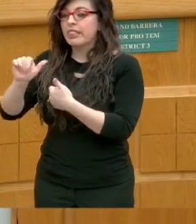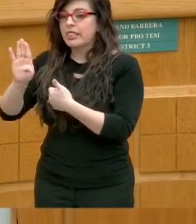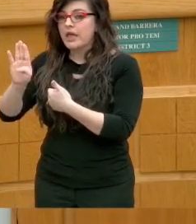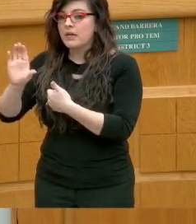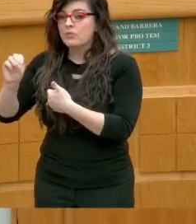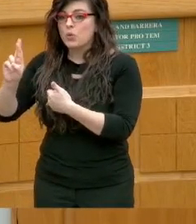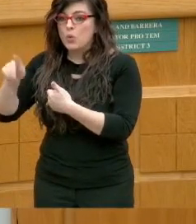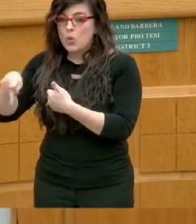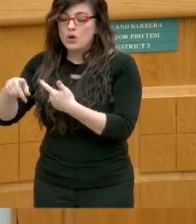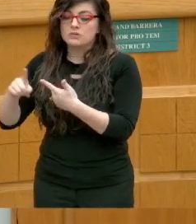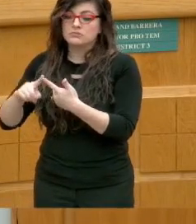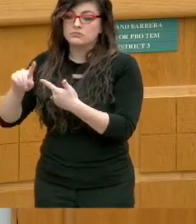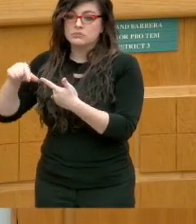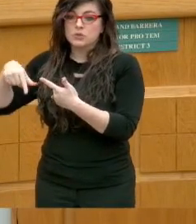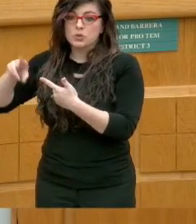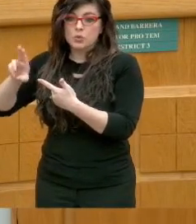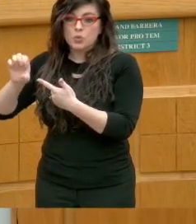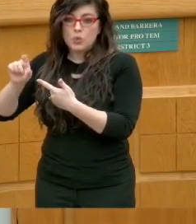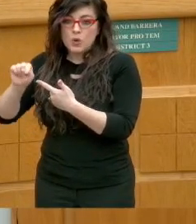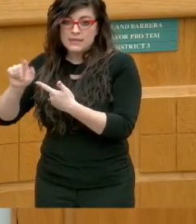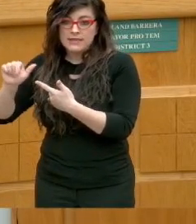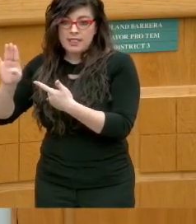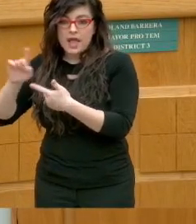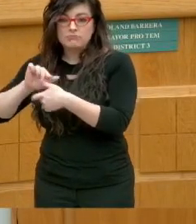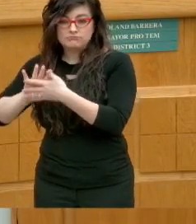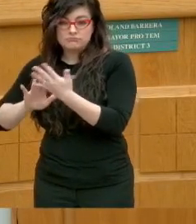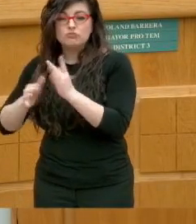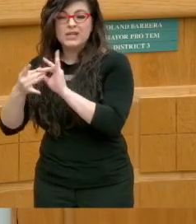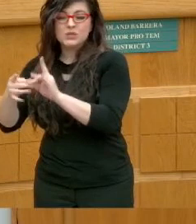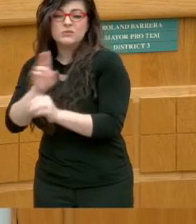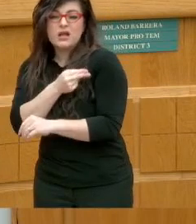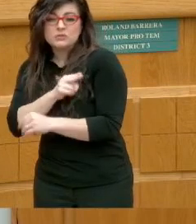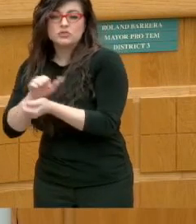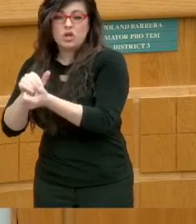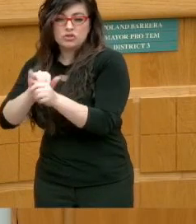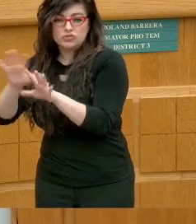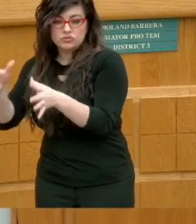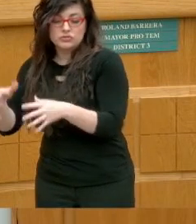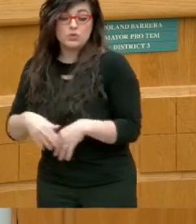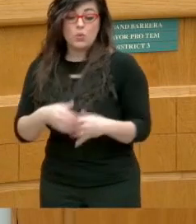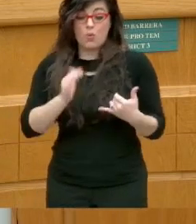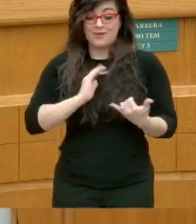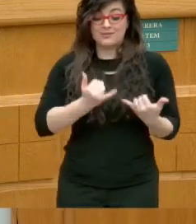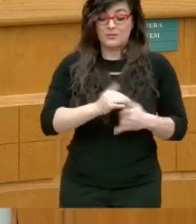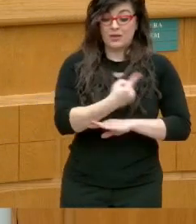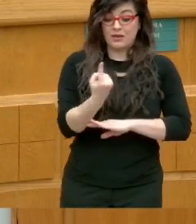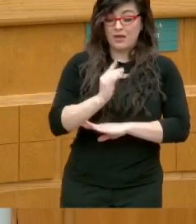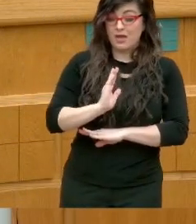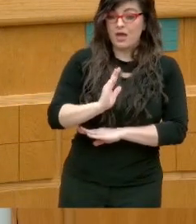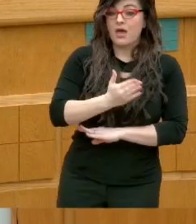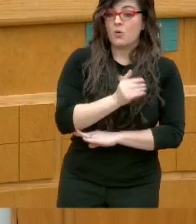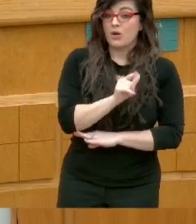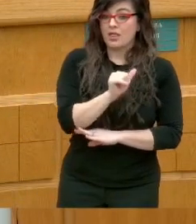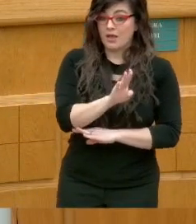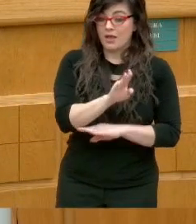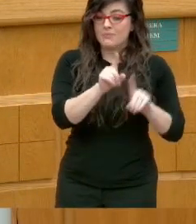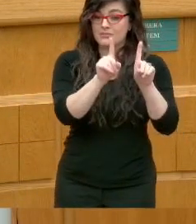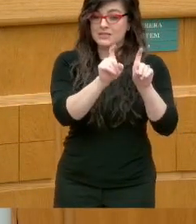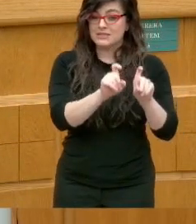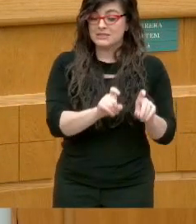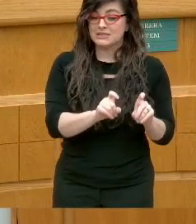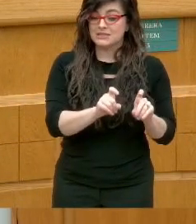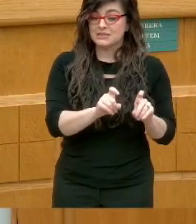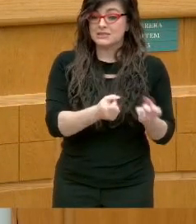or a Quest laboratory. And so today in our labs, we tested 57 specimens or analyzed